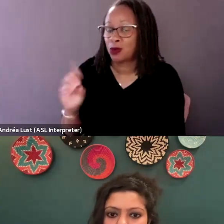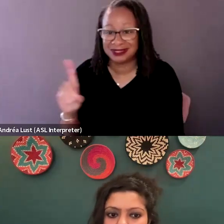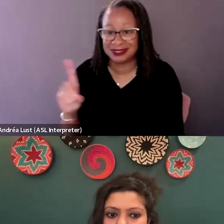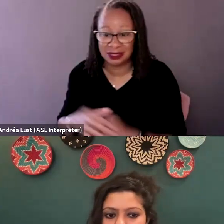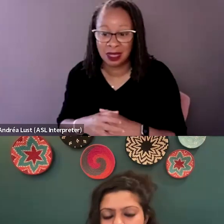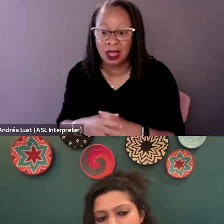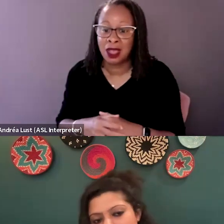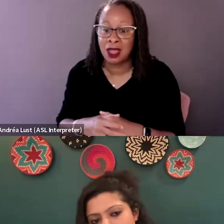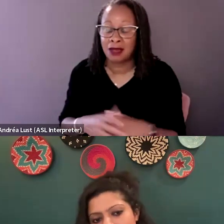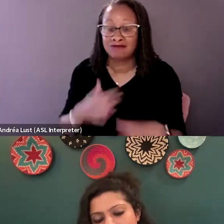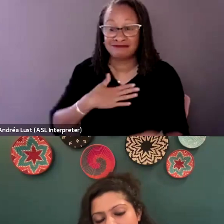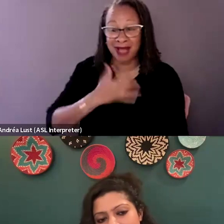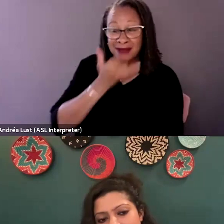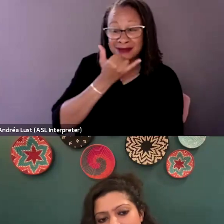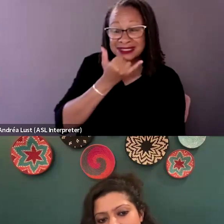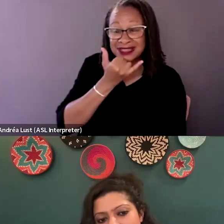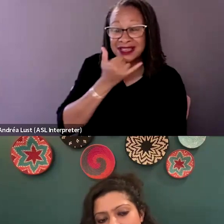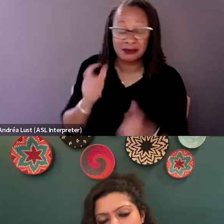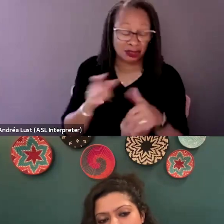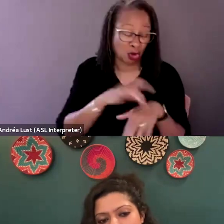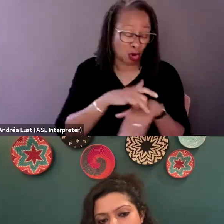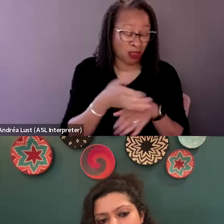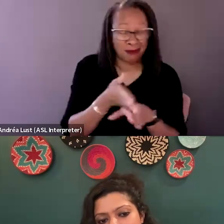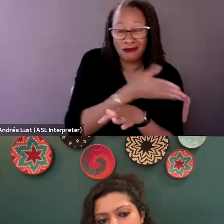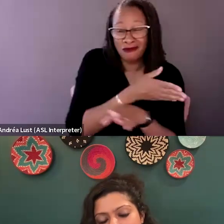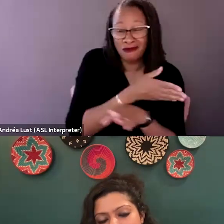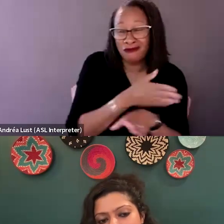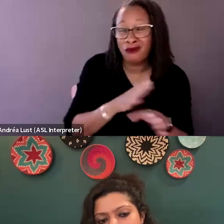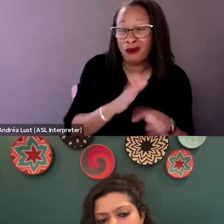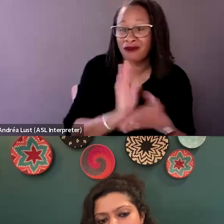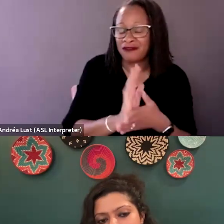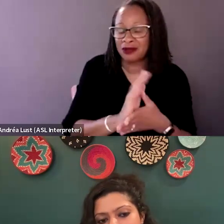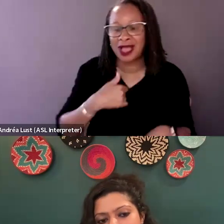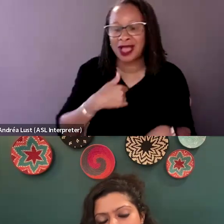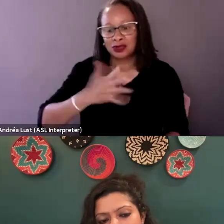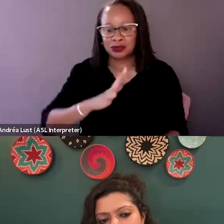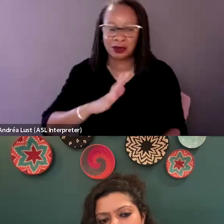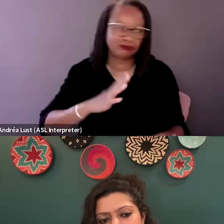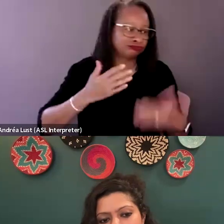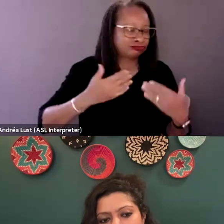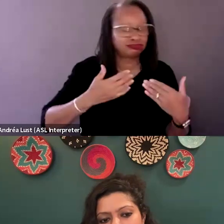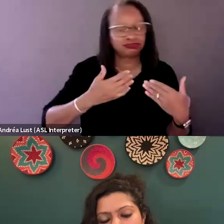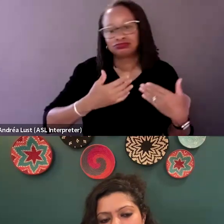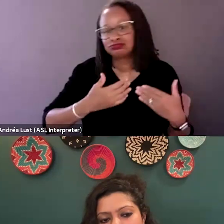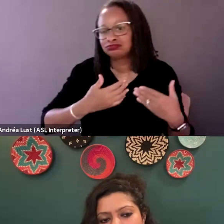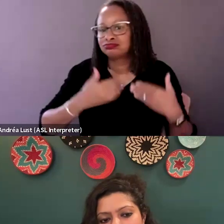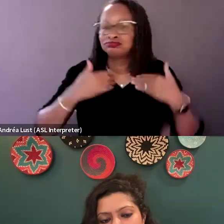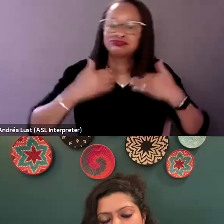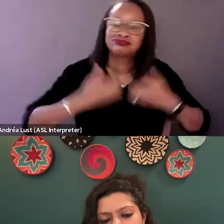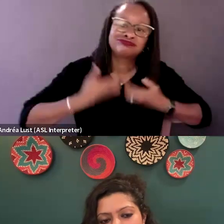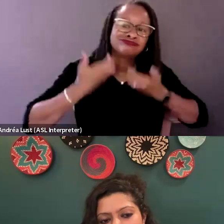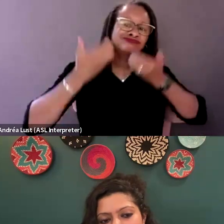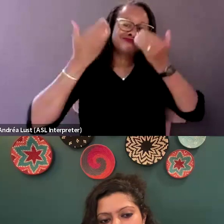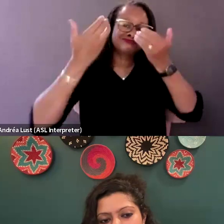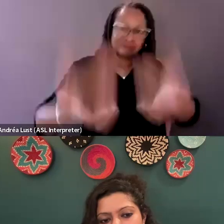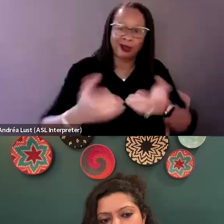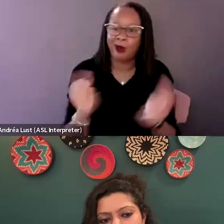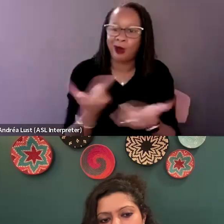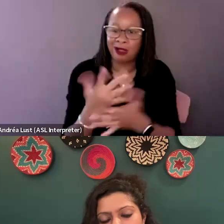on. So, and unfortunately, we've all sort of tried to rail against this Manichaean tradition of thinking